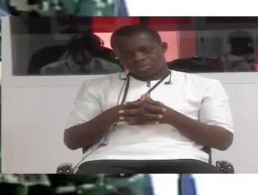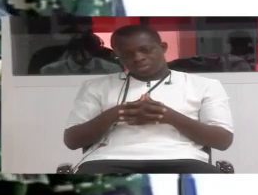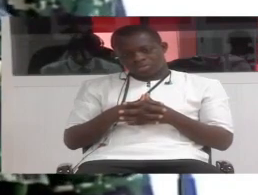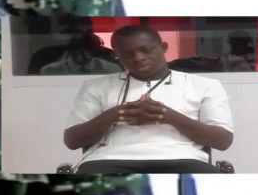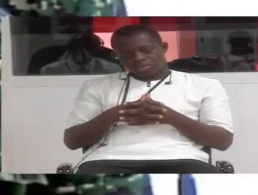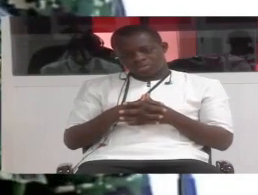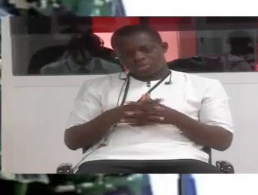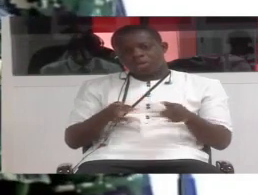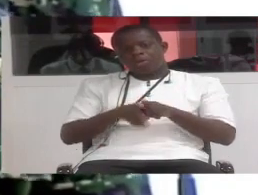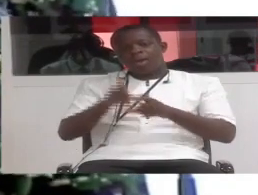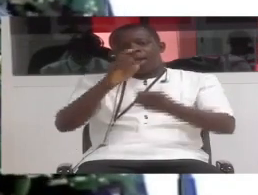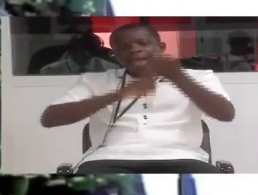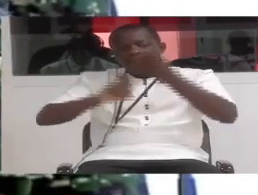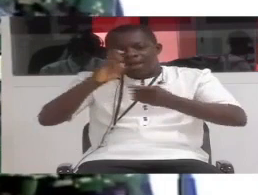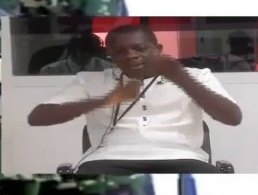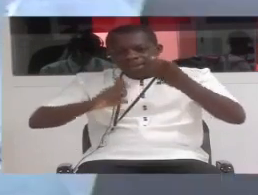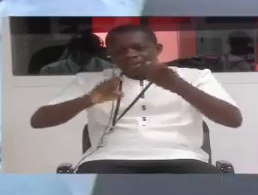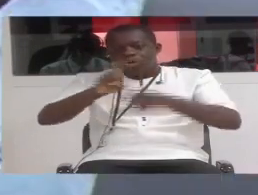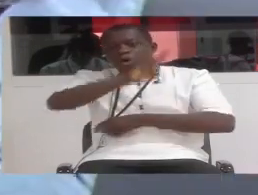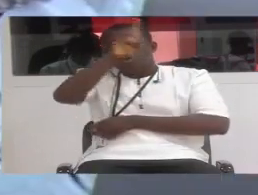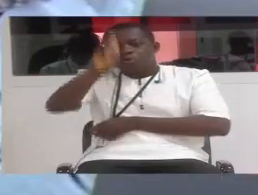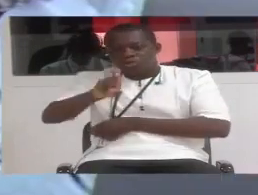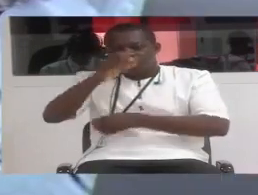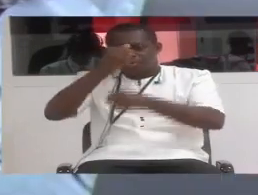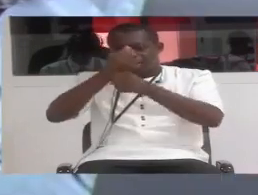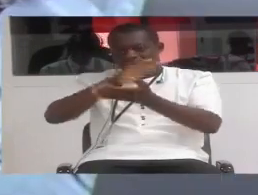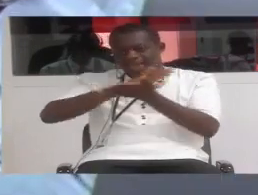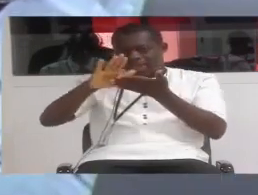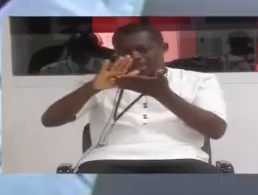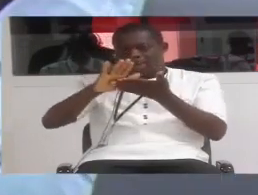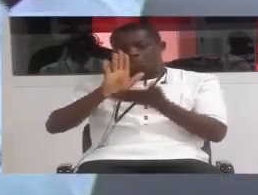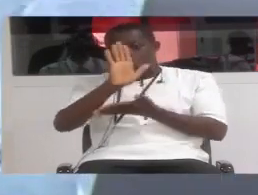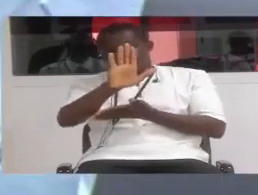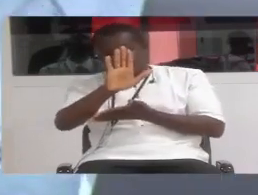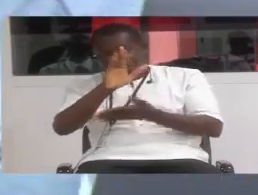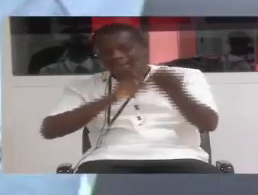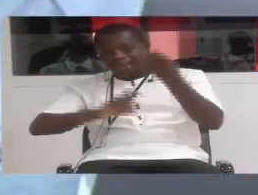Mën nga delu ci lacc bi ma leer? Let me take the question again.